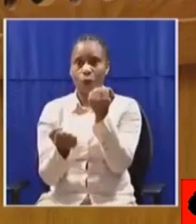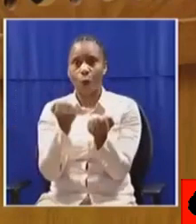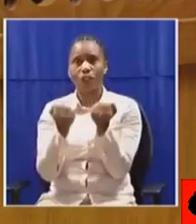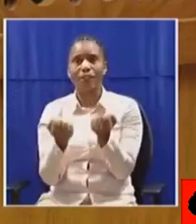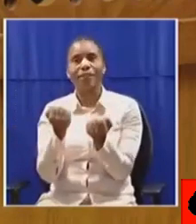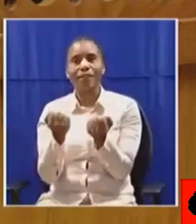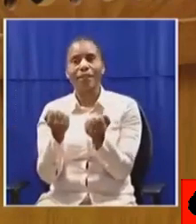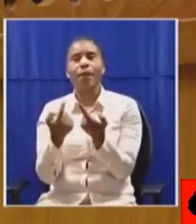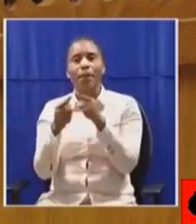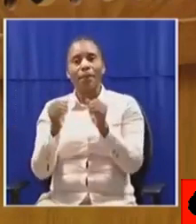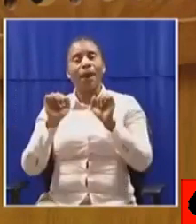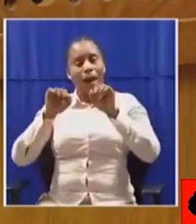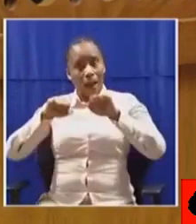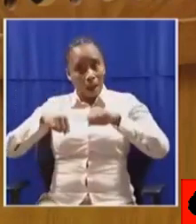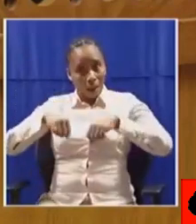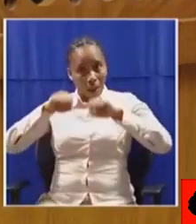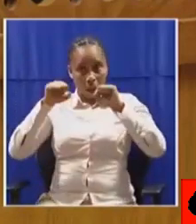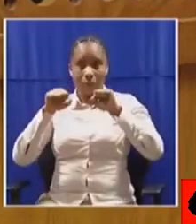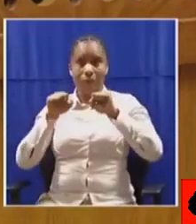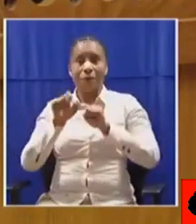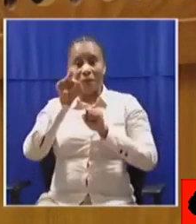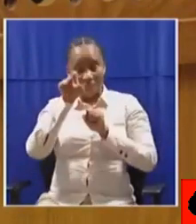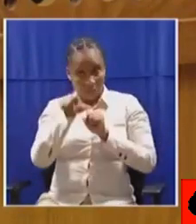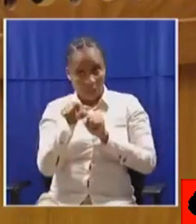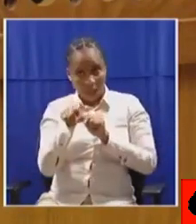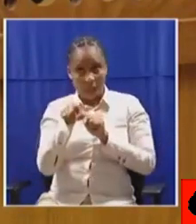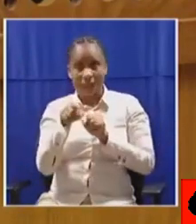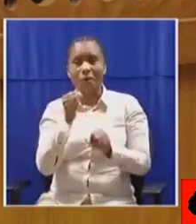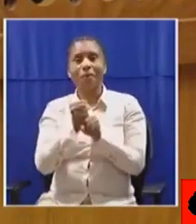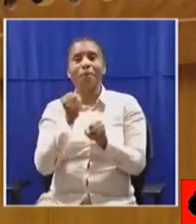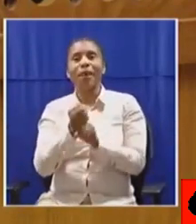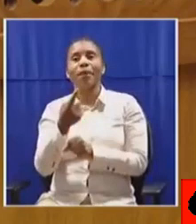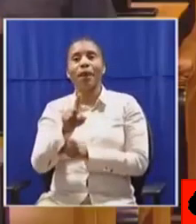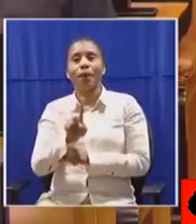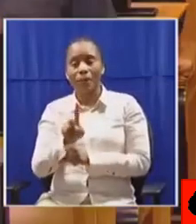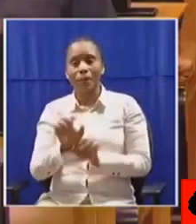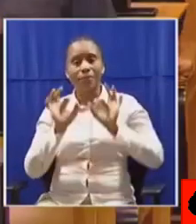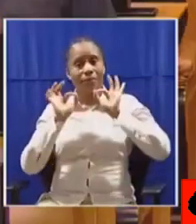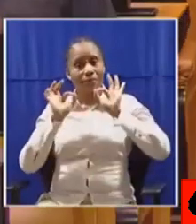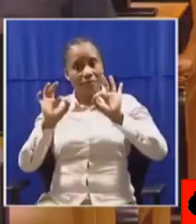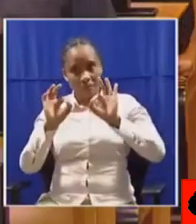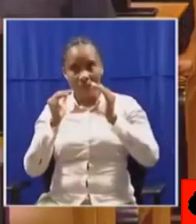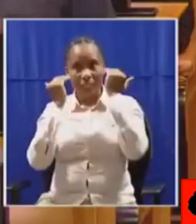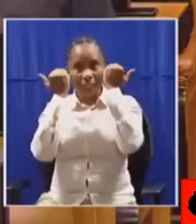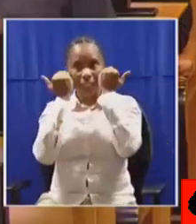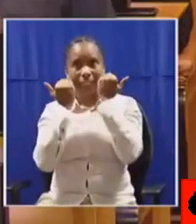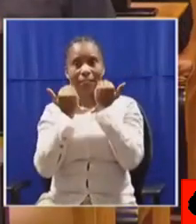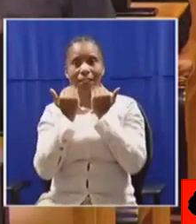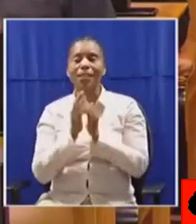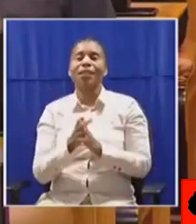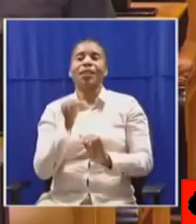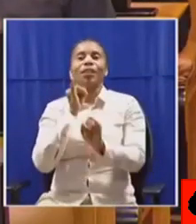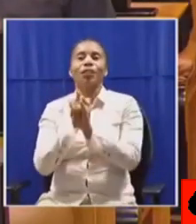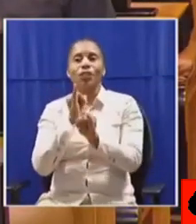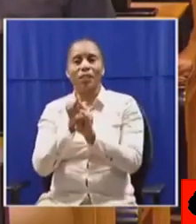But allow that determination to be made by an appropriate judicial institution. After